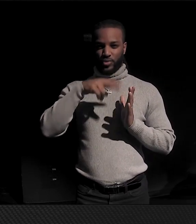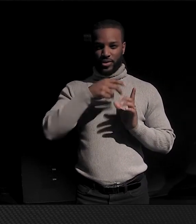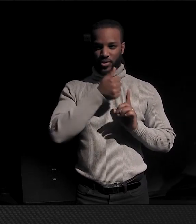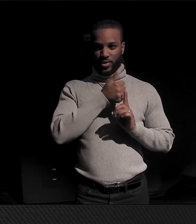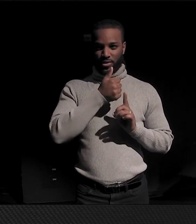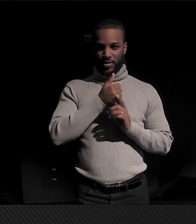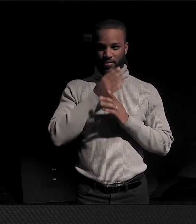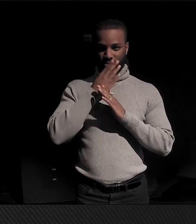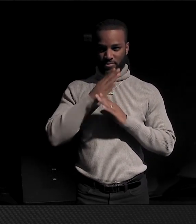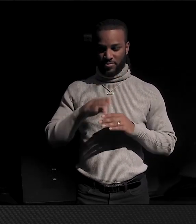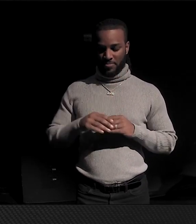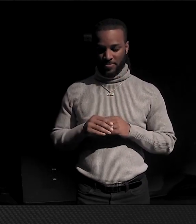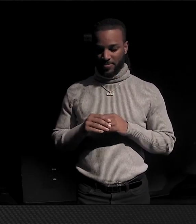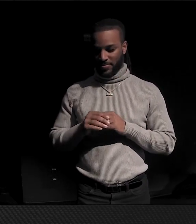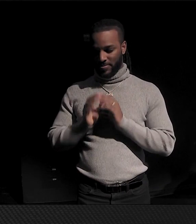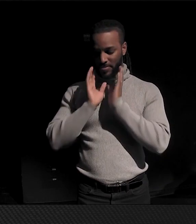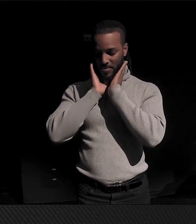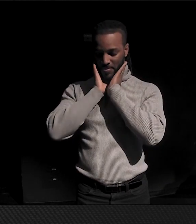Being made in human likeness.